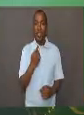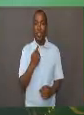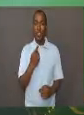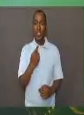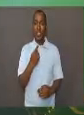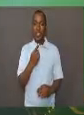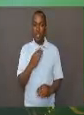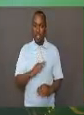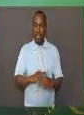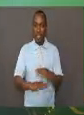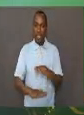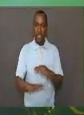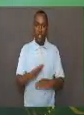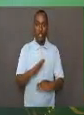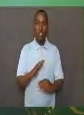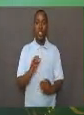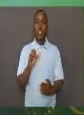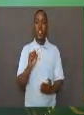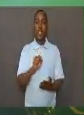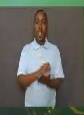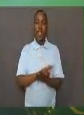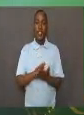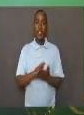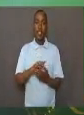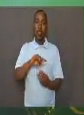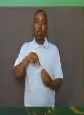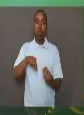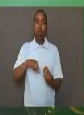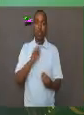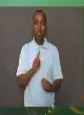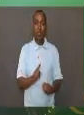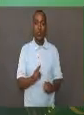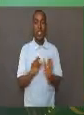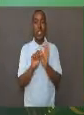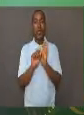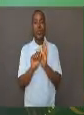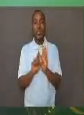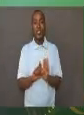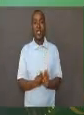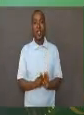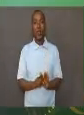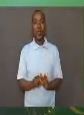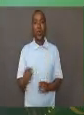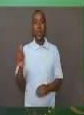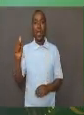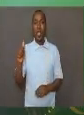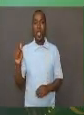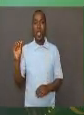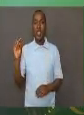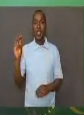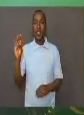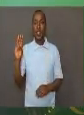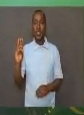is done under sterile conditions. An example of